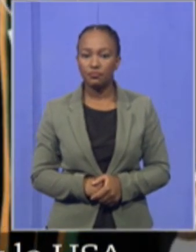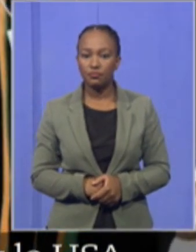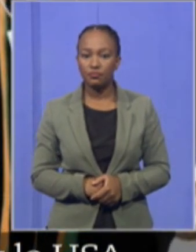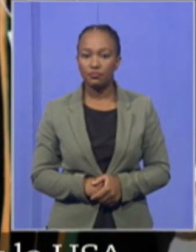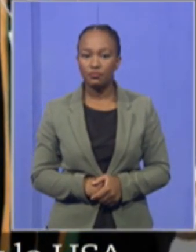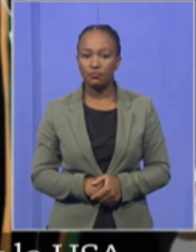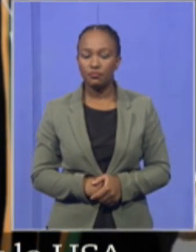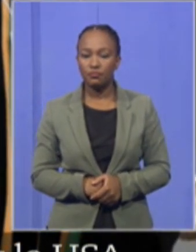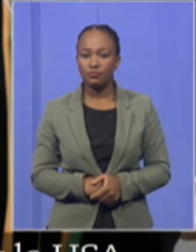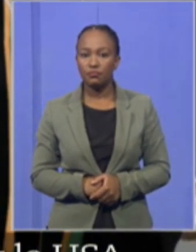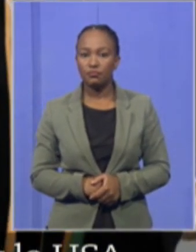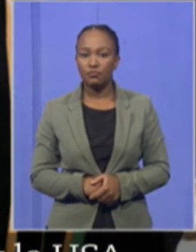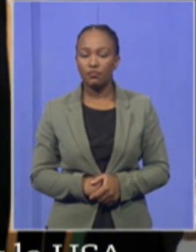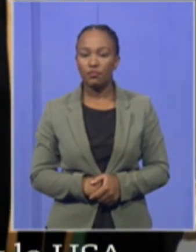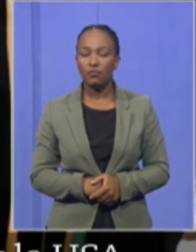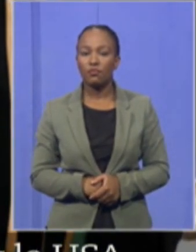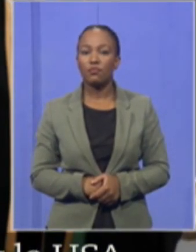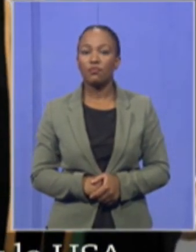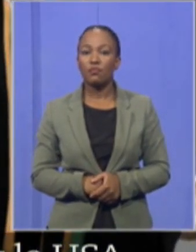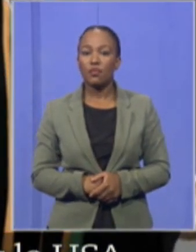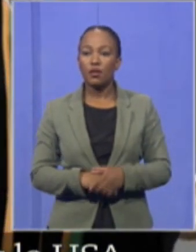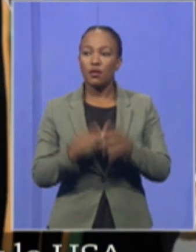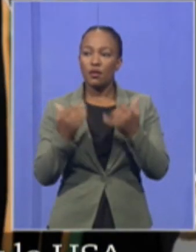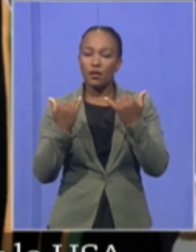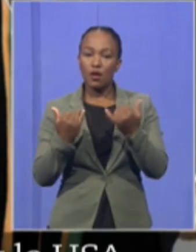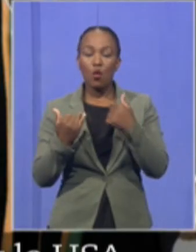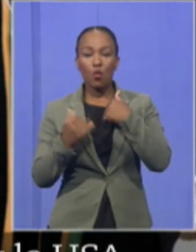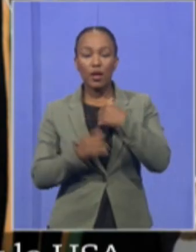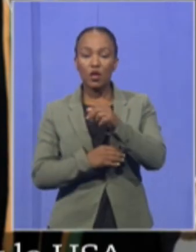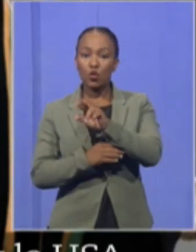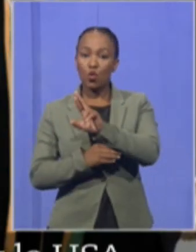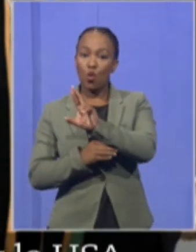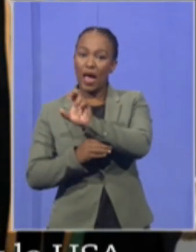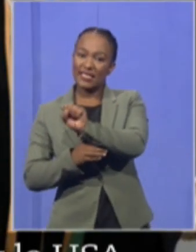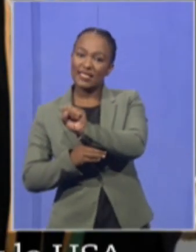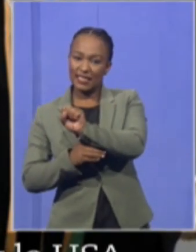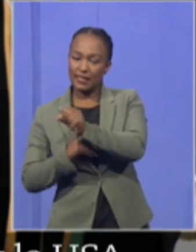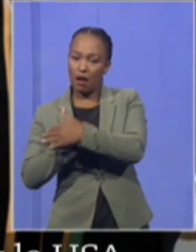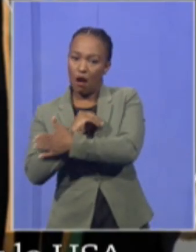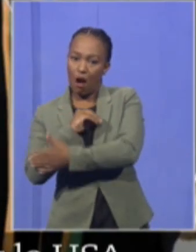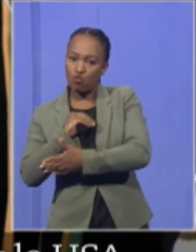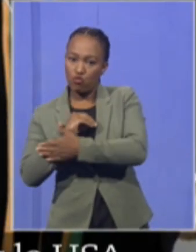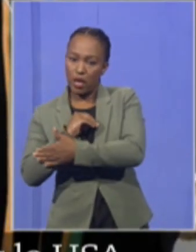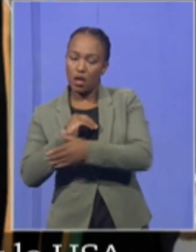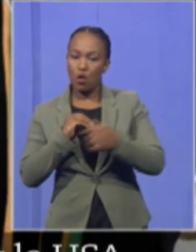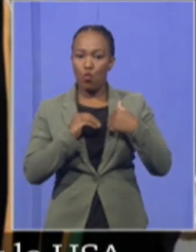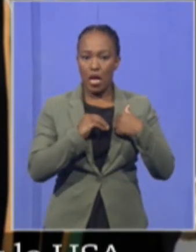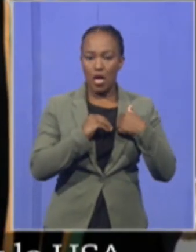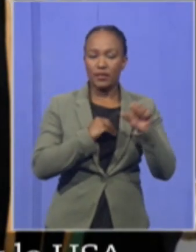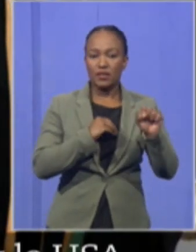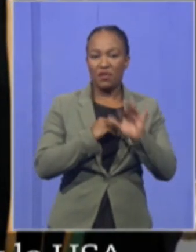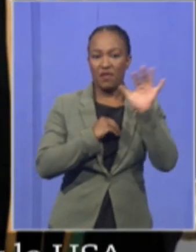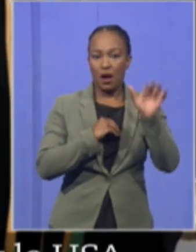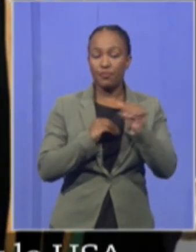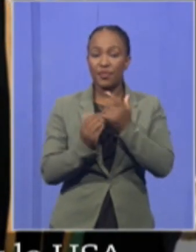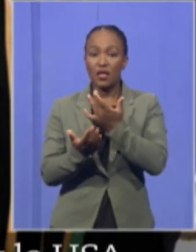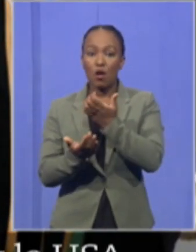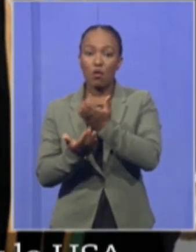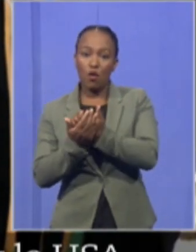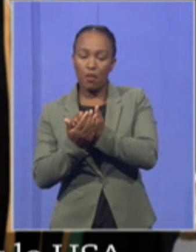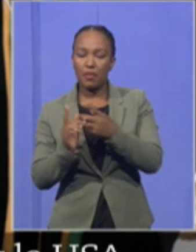We have very good dealings with the United States on a trade level, an economic level, and we